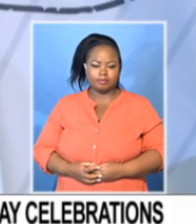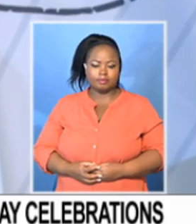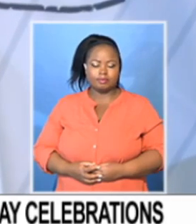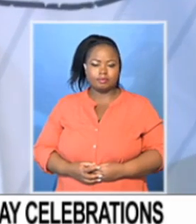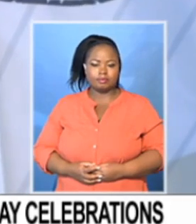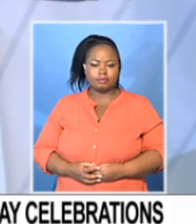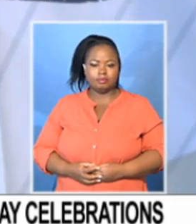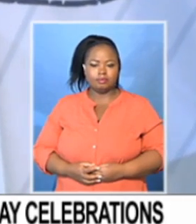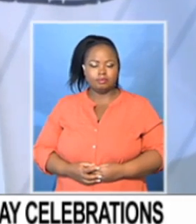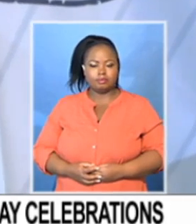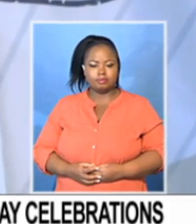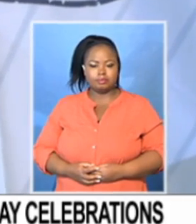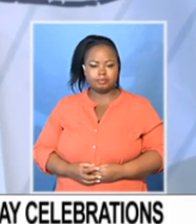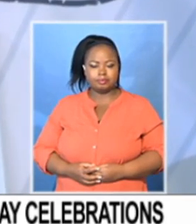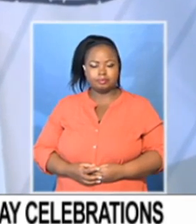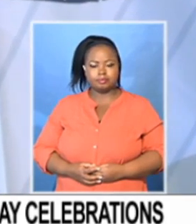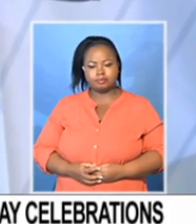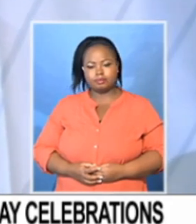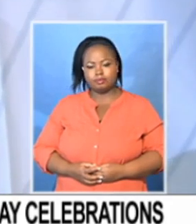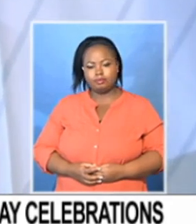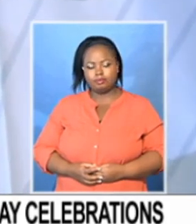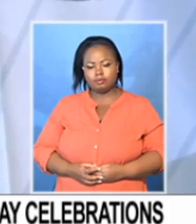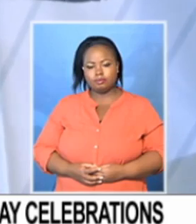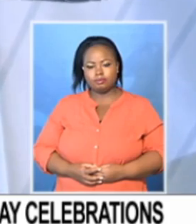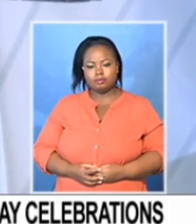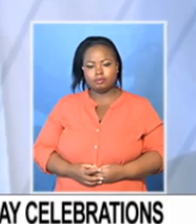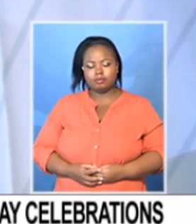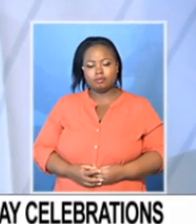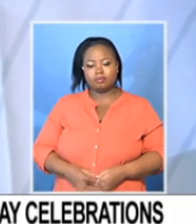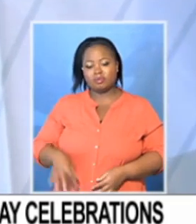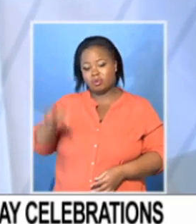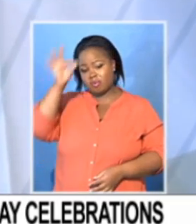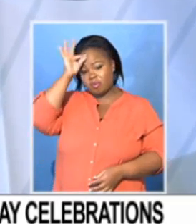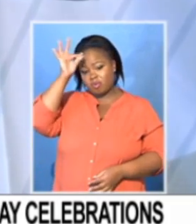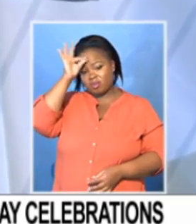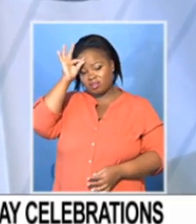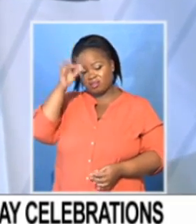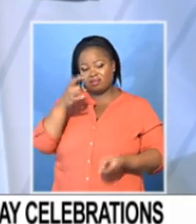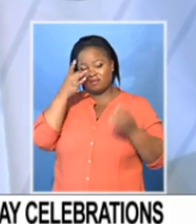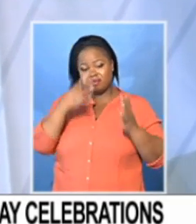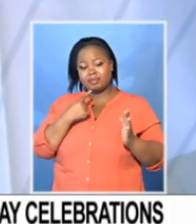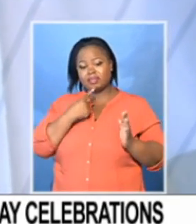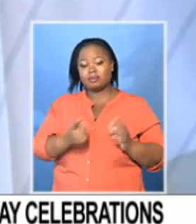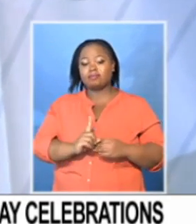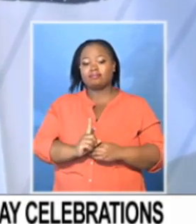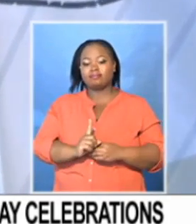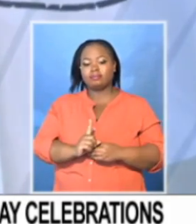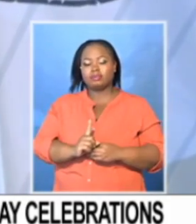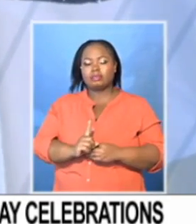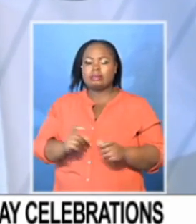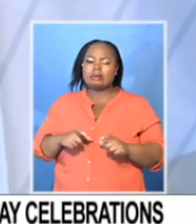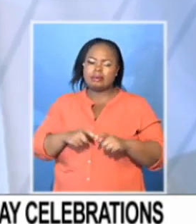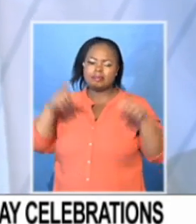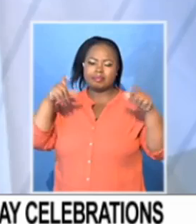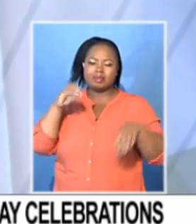The police indicate that the biggest problem with the policing